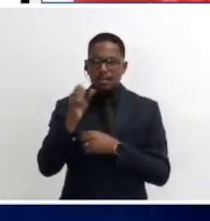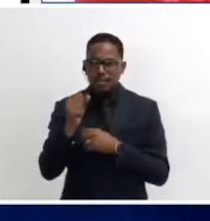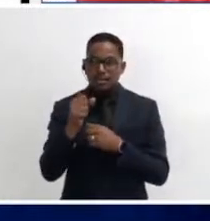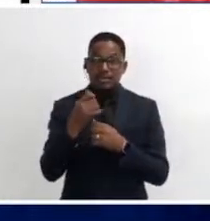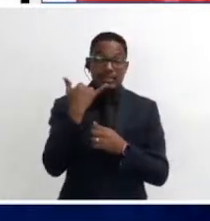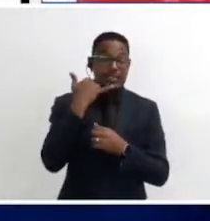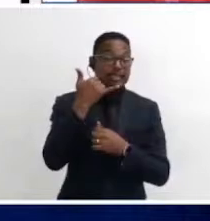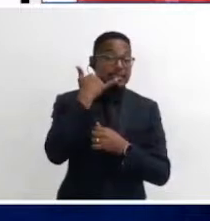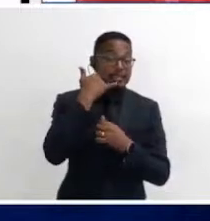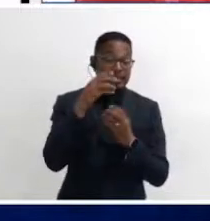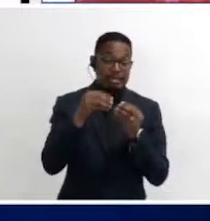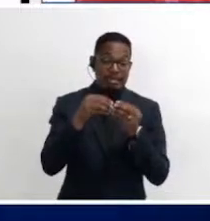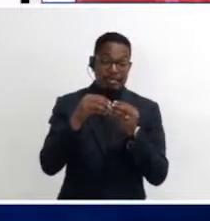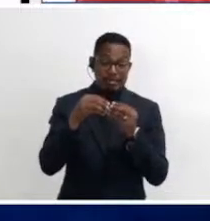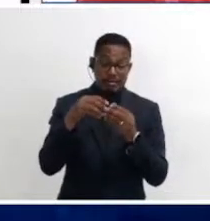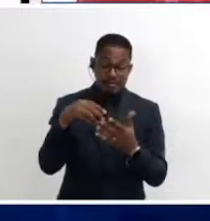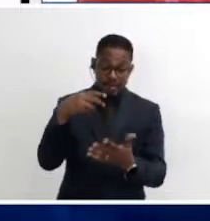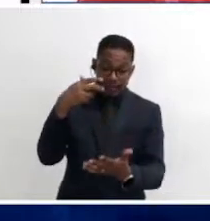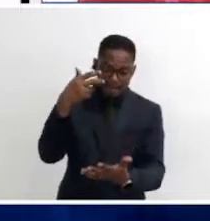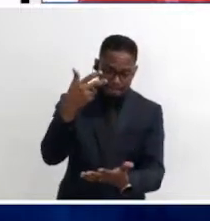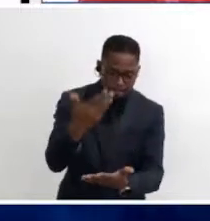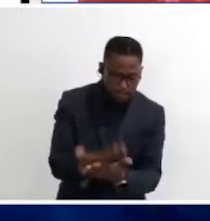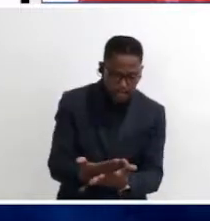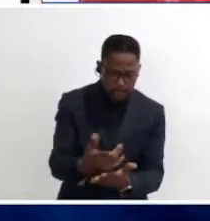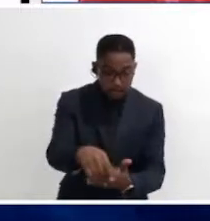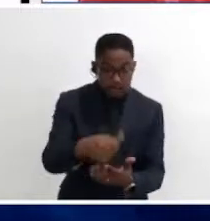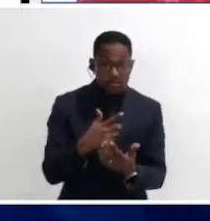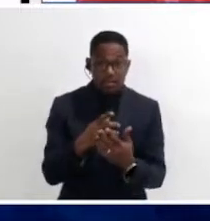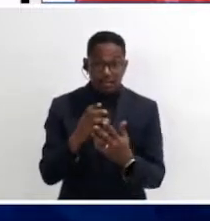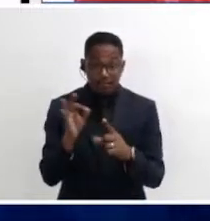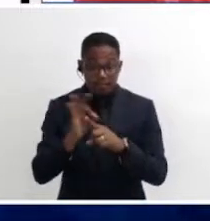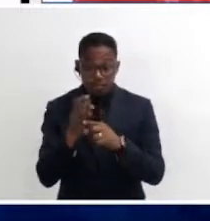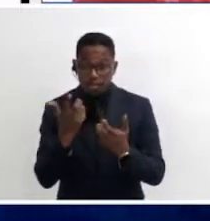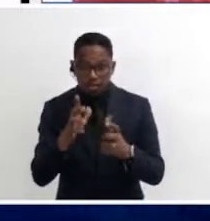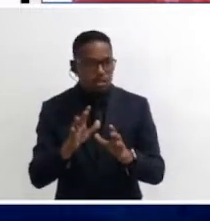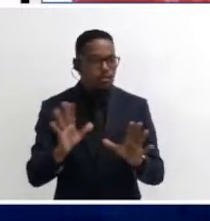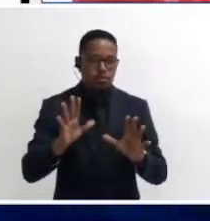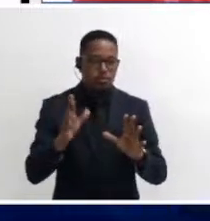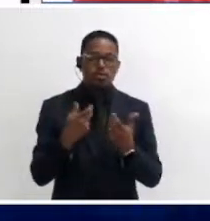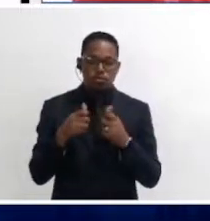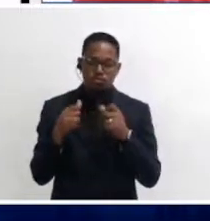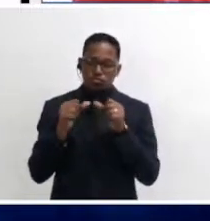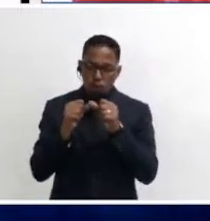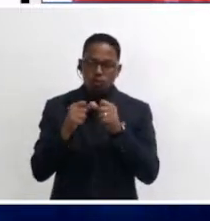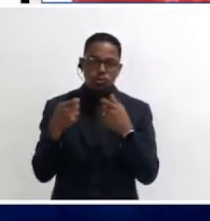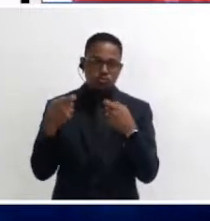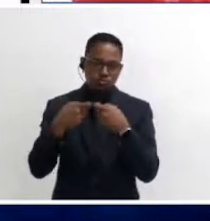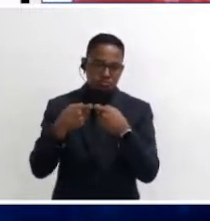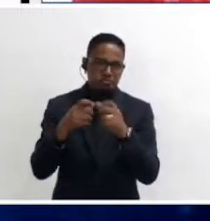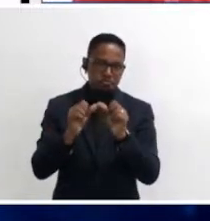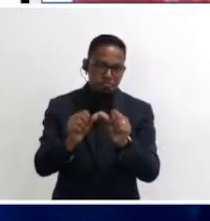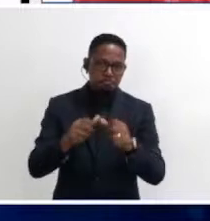semiconductor to stop working. It interconnects the chip to the second level package